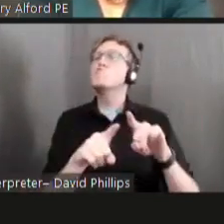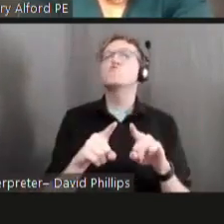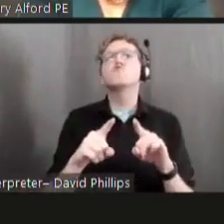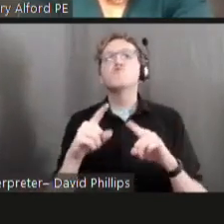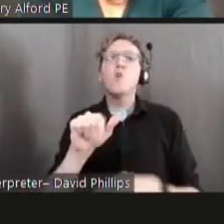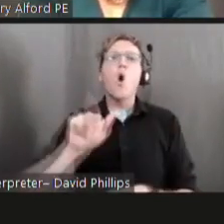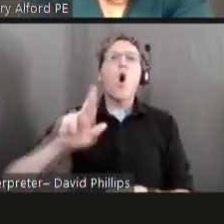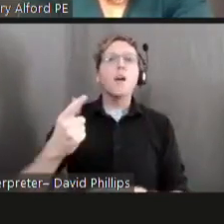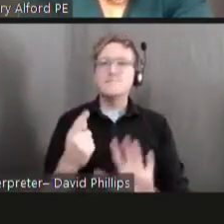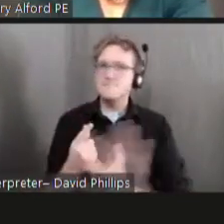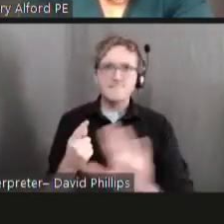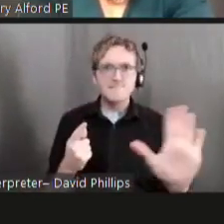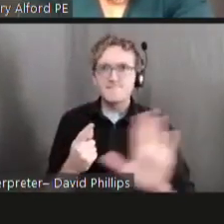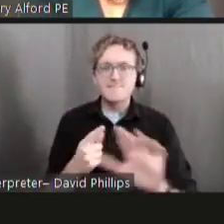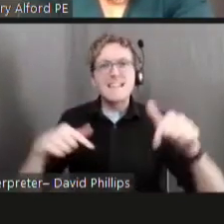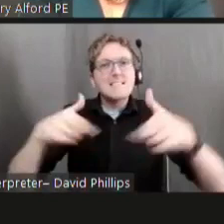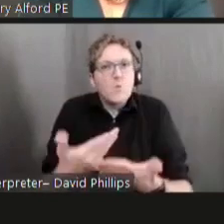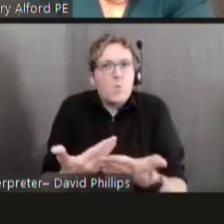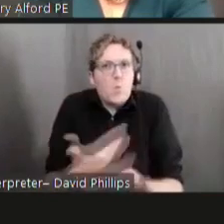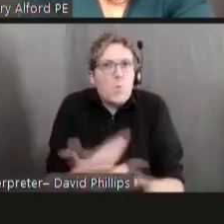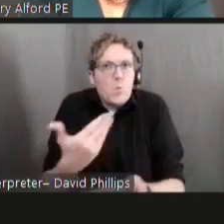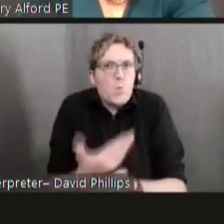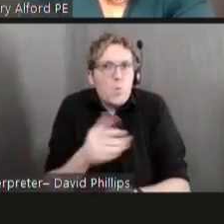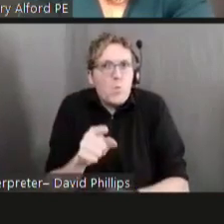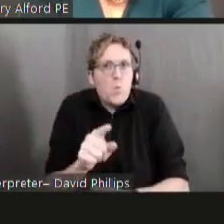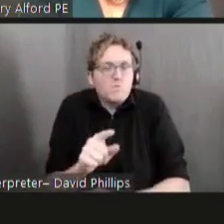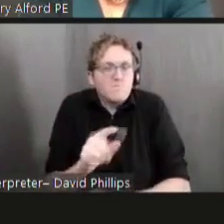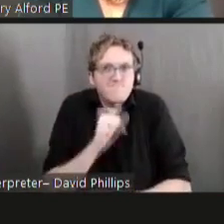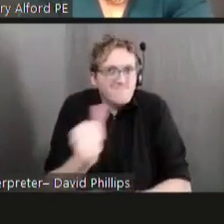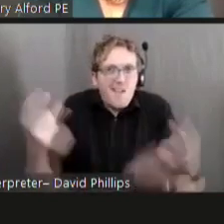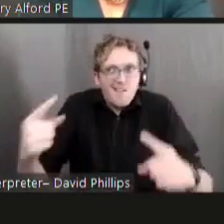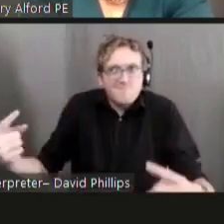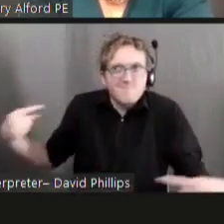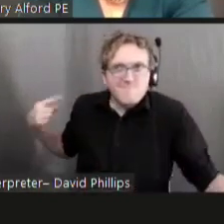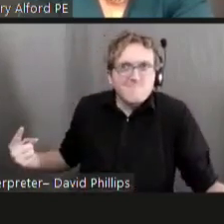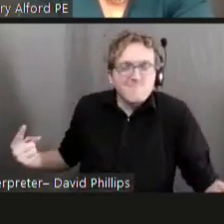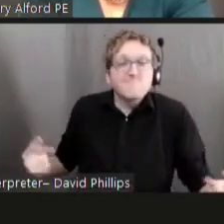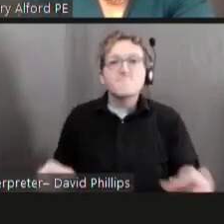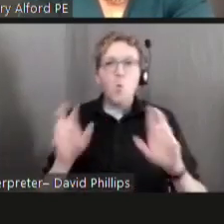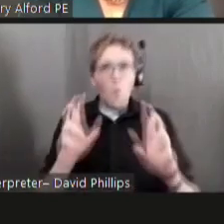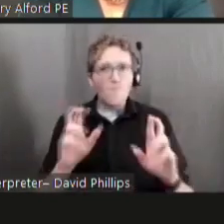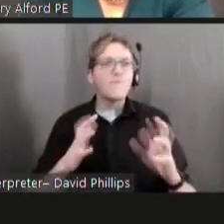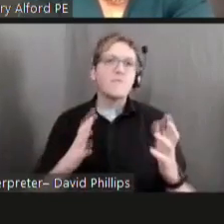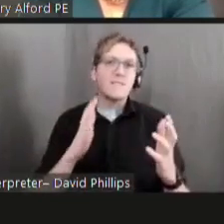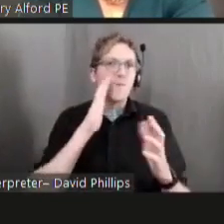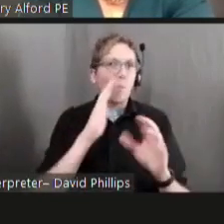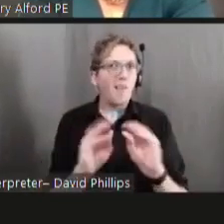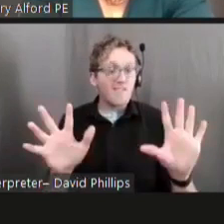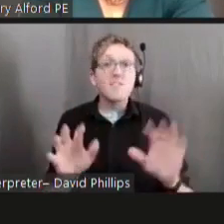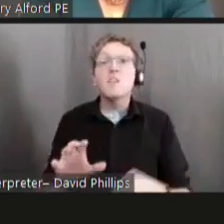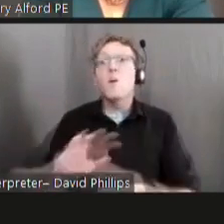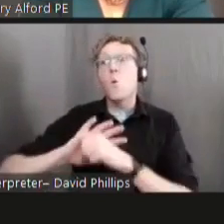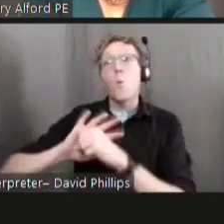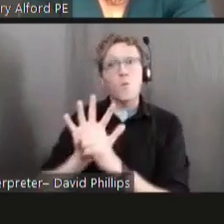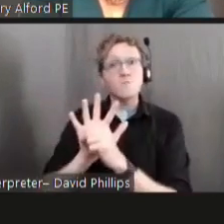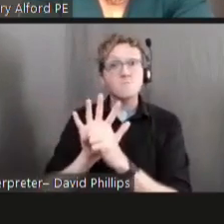goes. This is a new phenomenon that we're seeing, and hopefully my data will clarify this point. Coronavirus, as